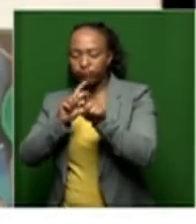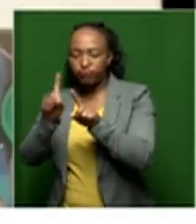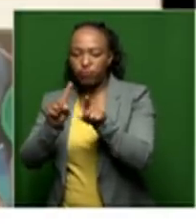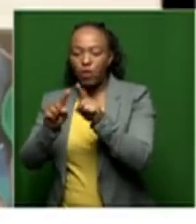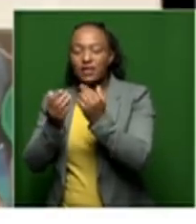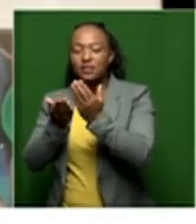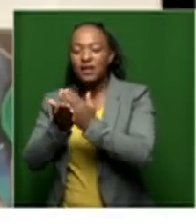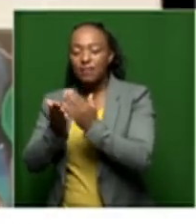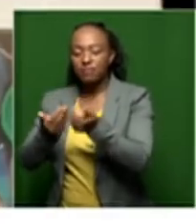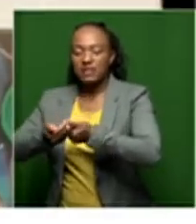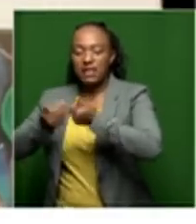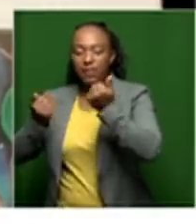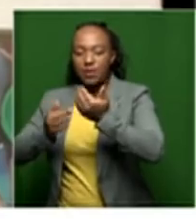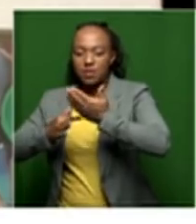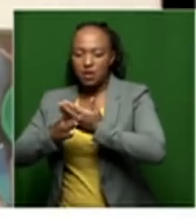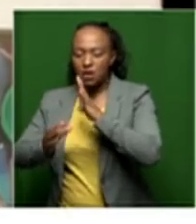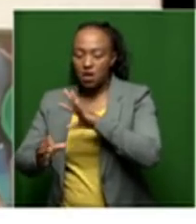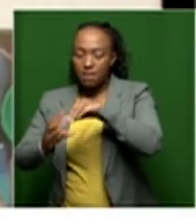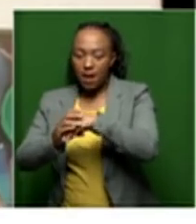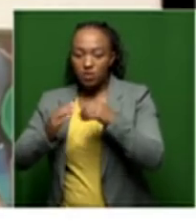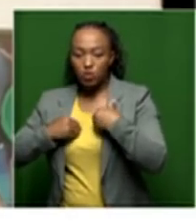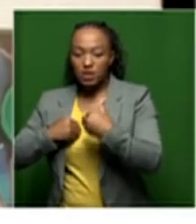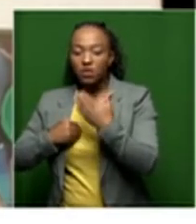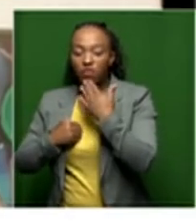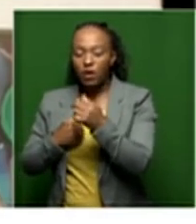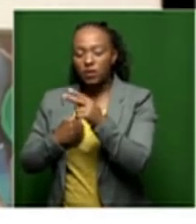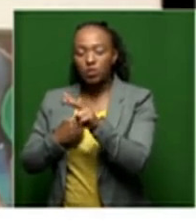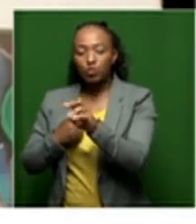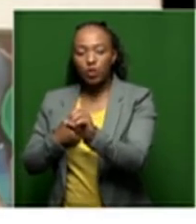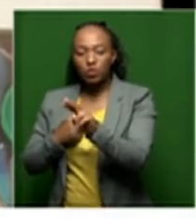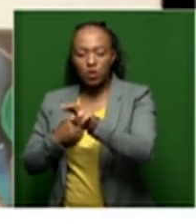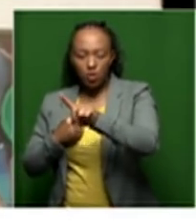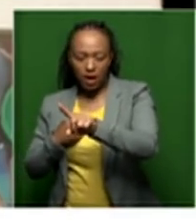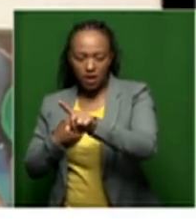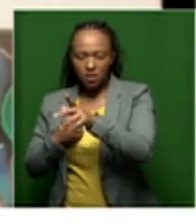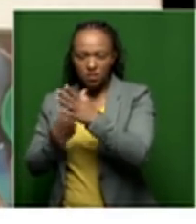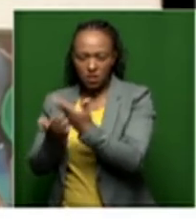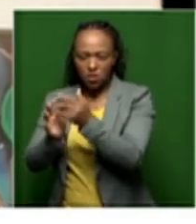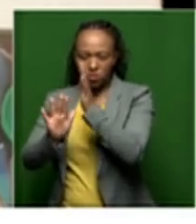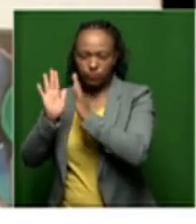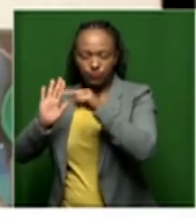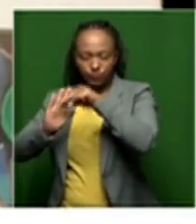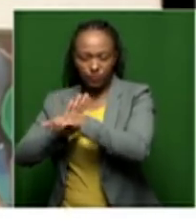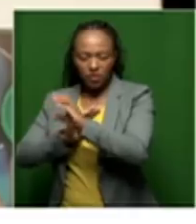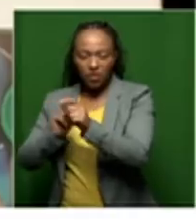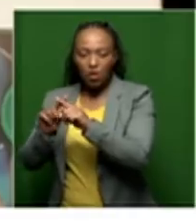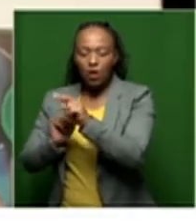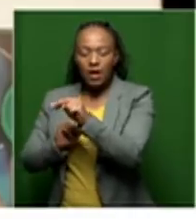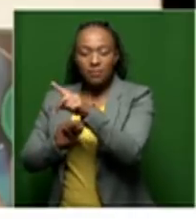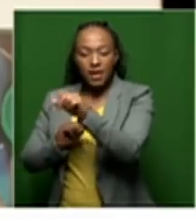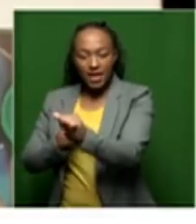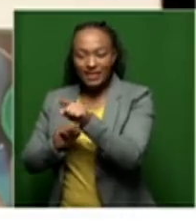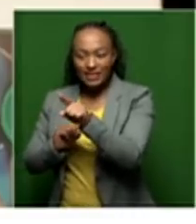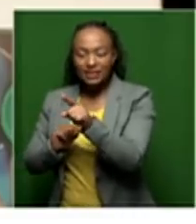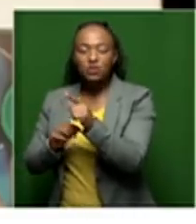court cases could be part of the start of 2021. Are you able to talk to us about that? This is obviously the NPA